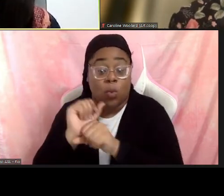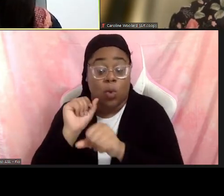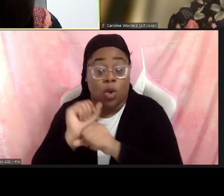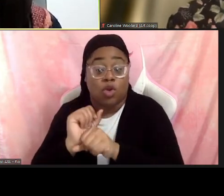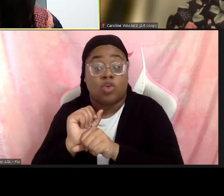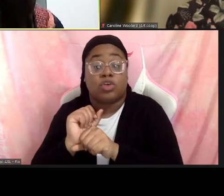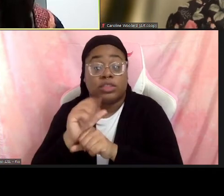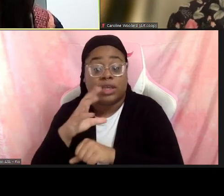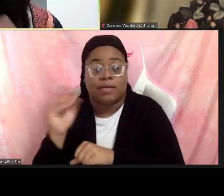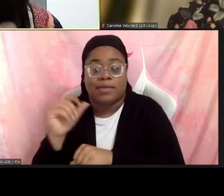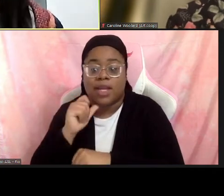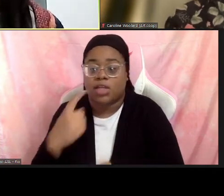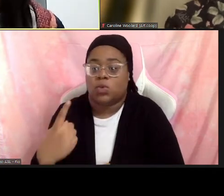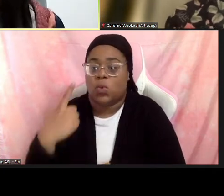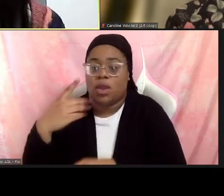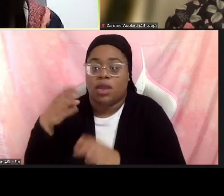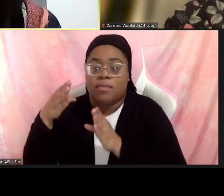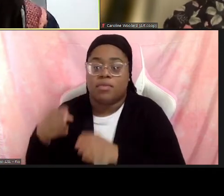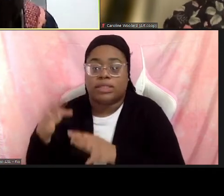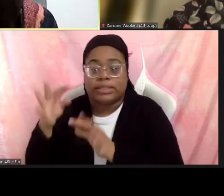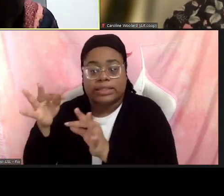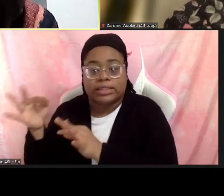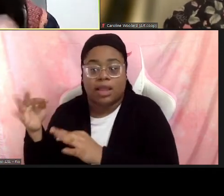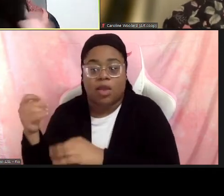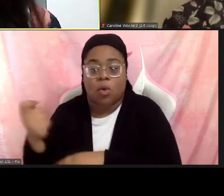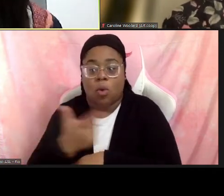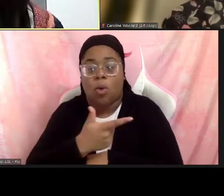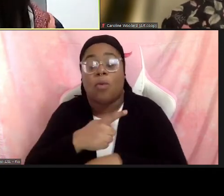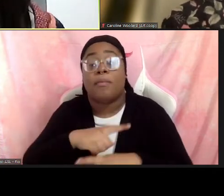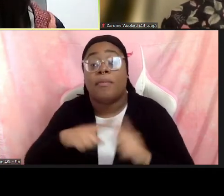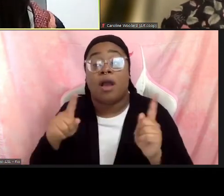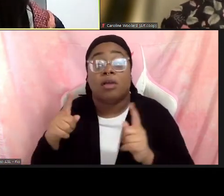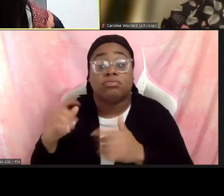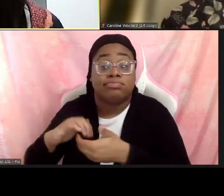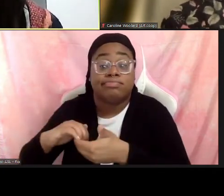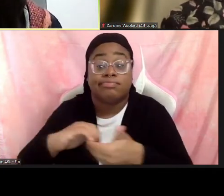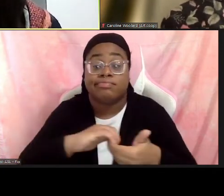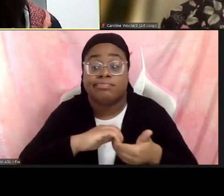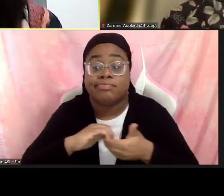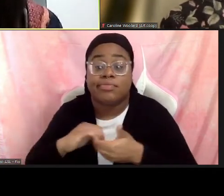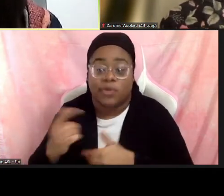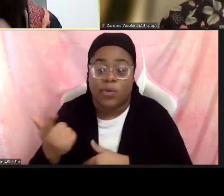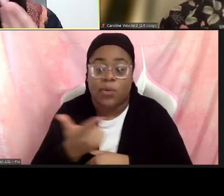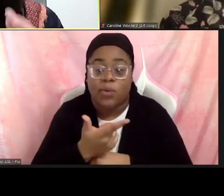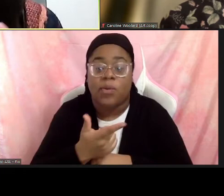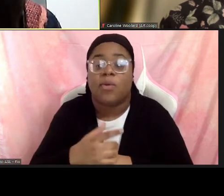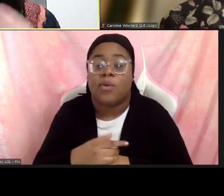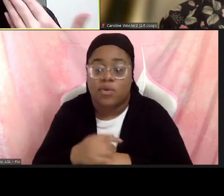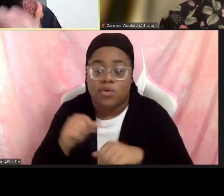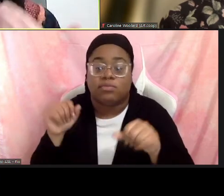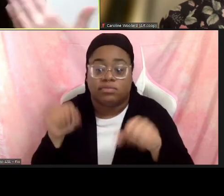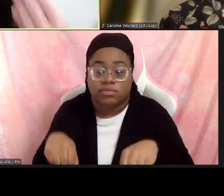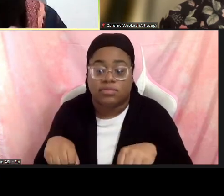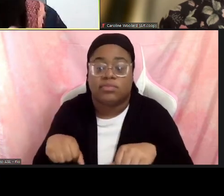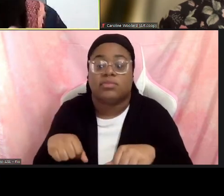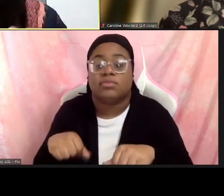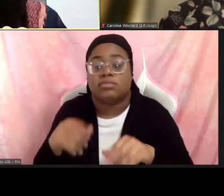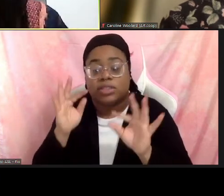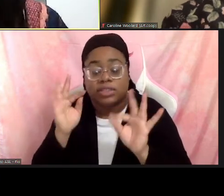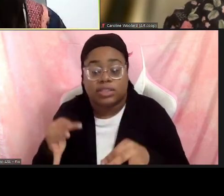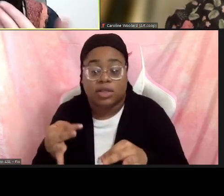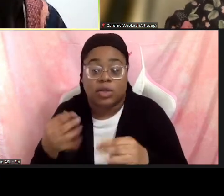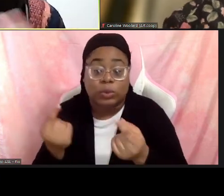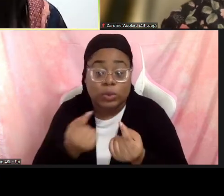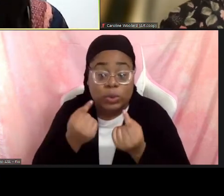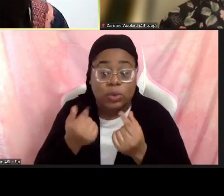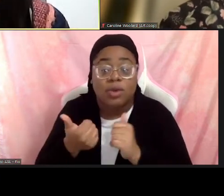having one person that can decide for everyone, but being all of us capable of deciding what are going to do and